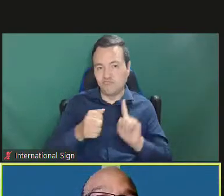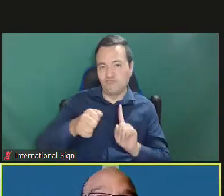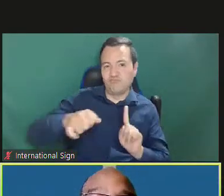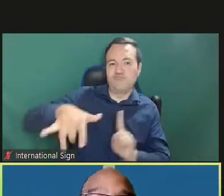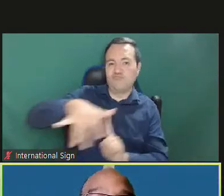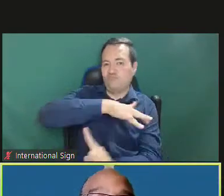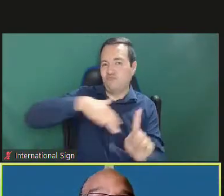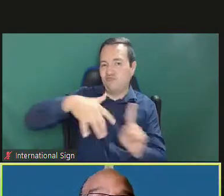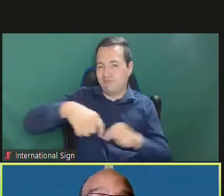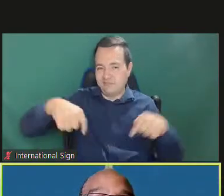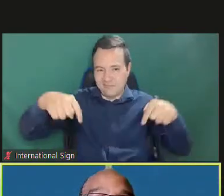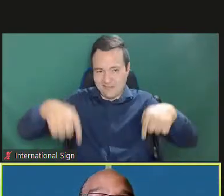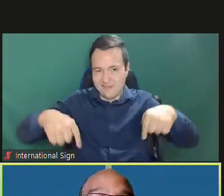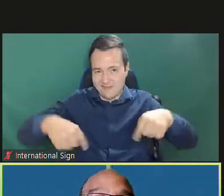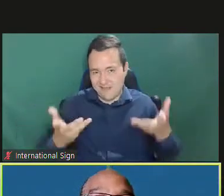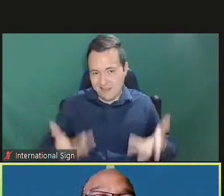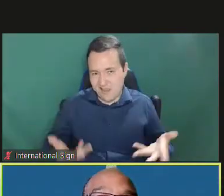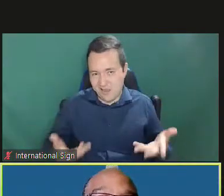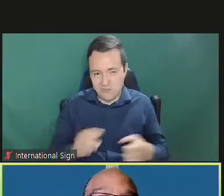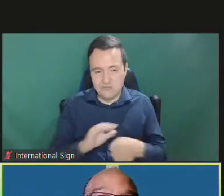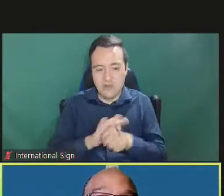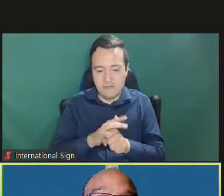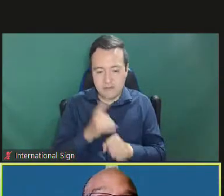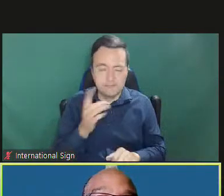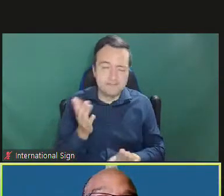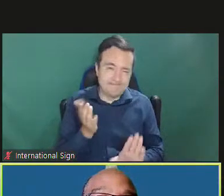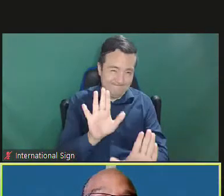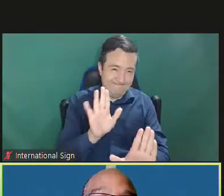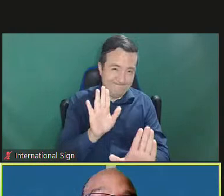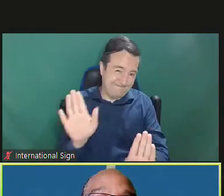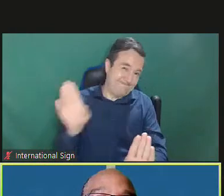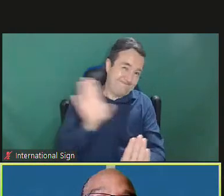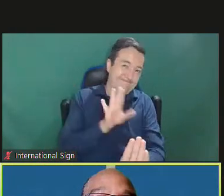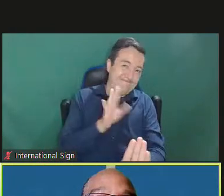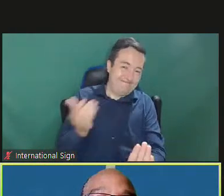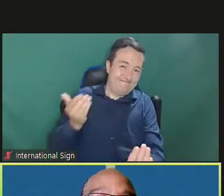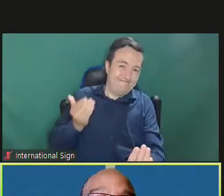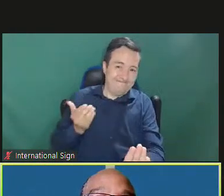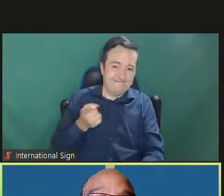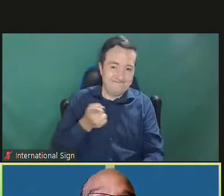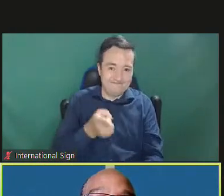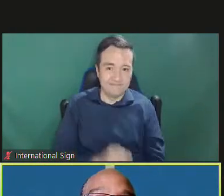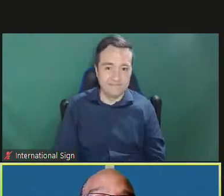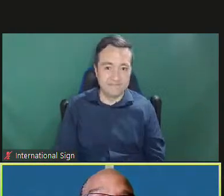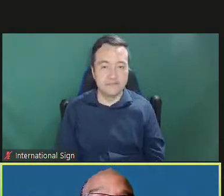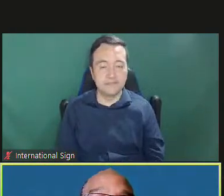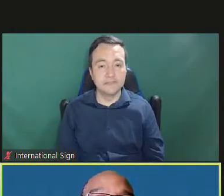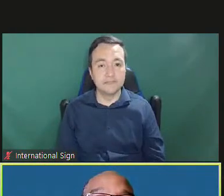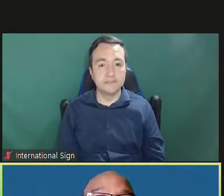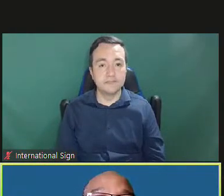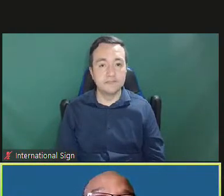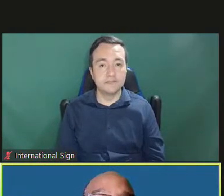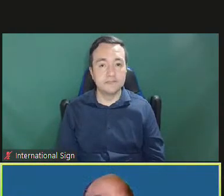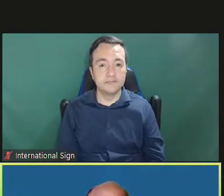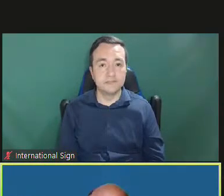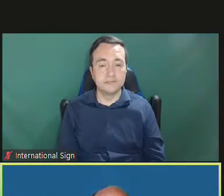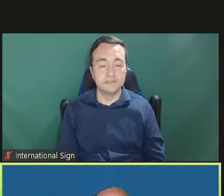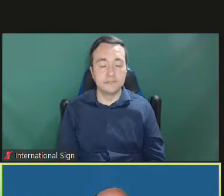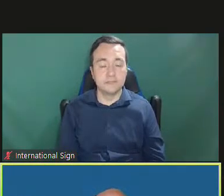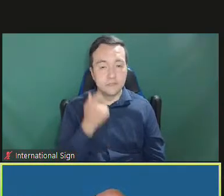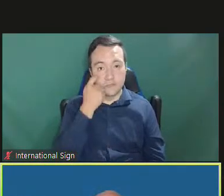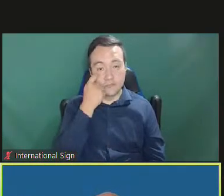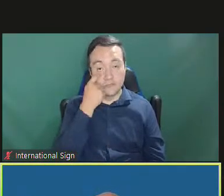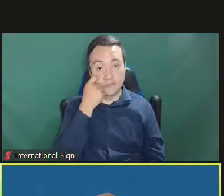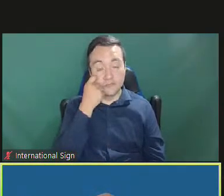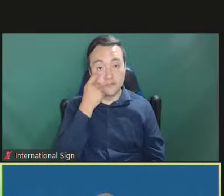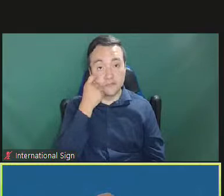slide before, please. The previous slide. Thank you.